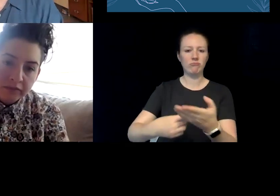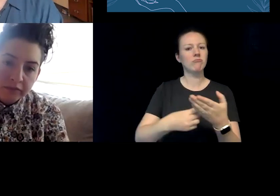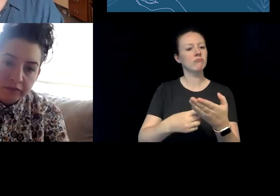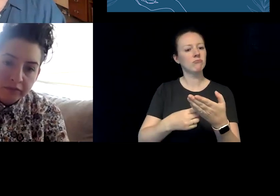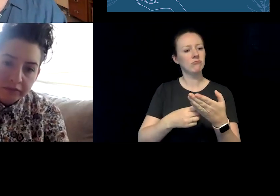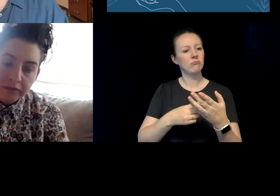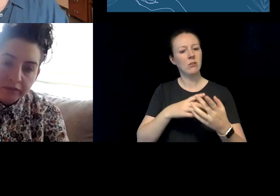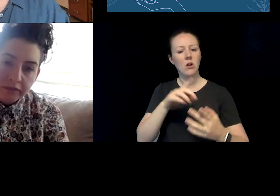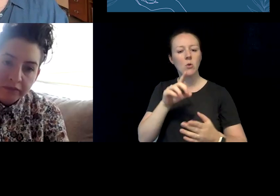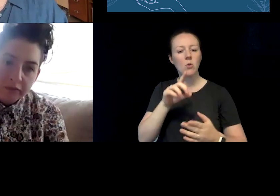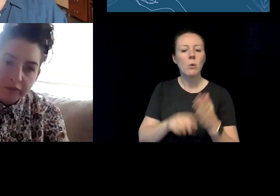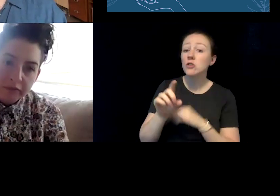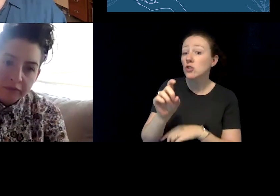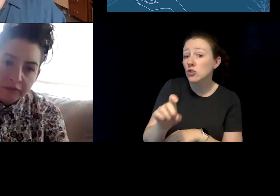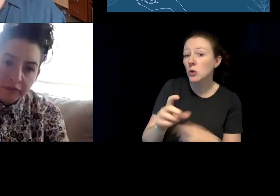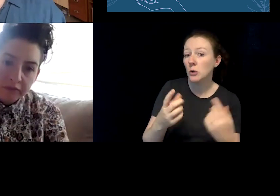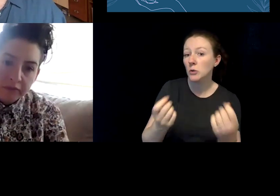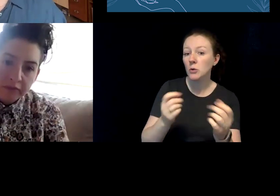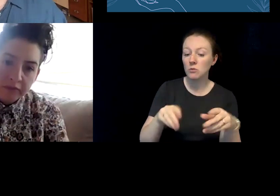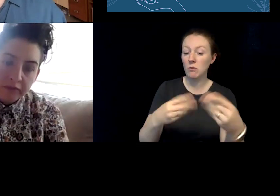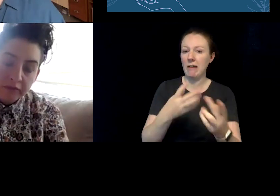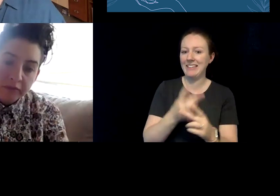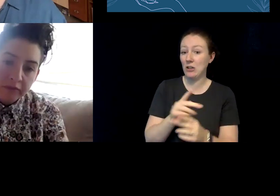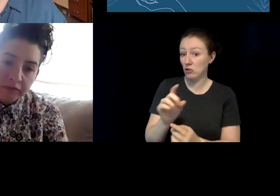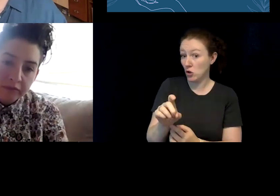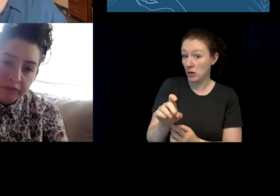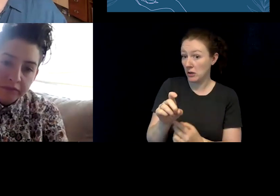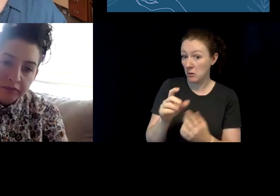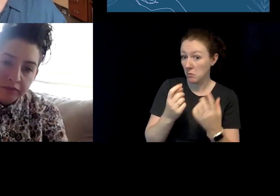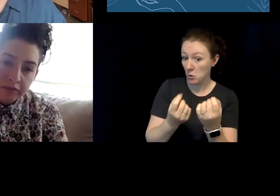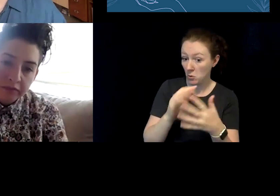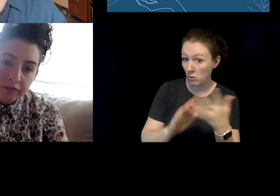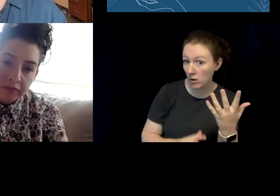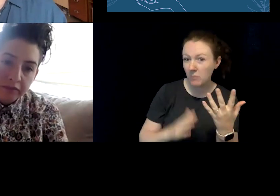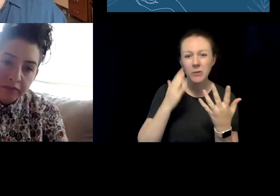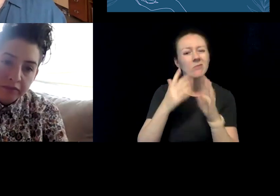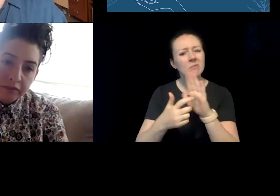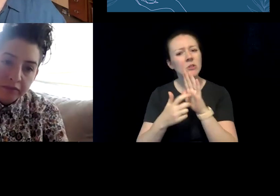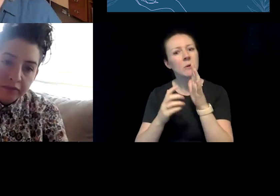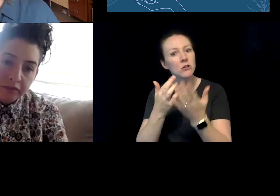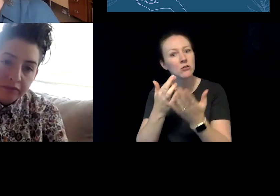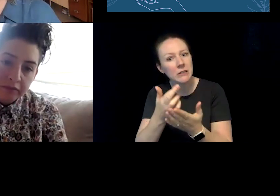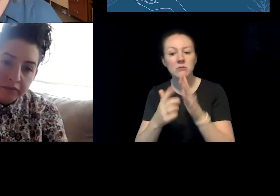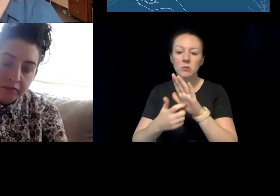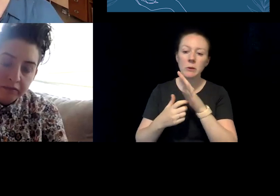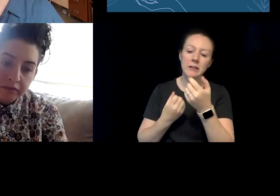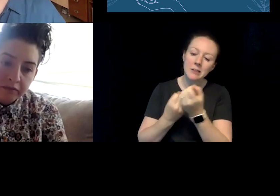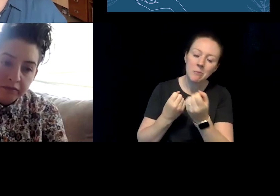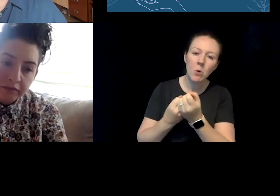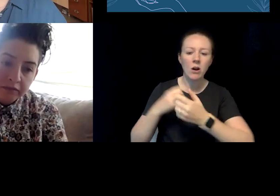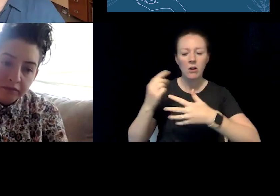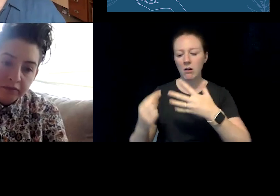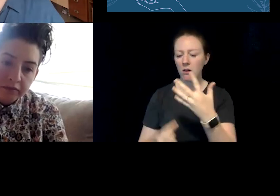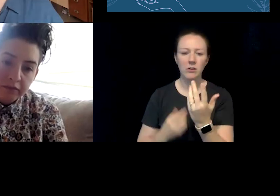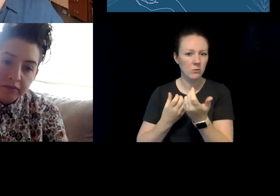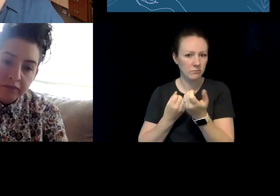should be doing to provide care, but that it requires resources and it requires support for it to happen.